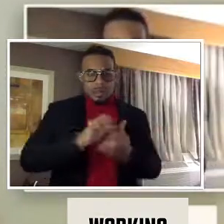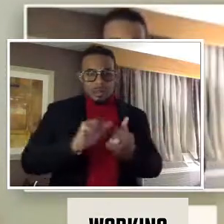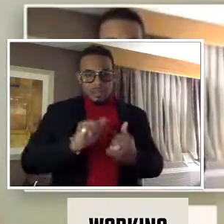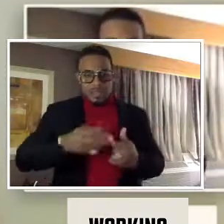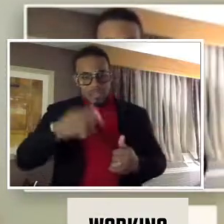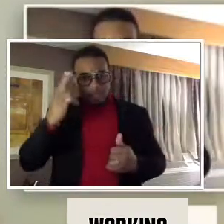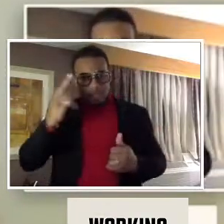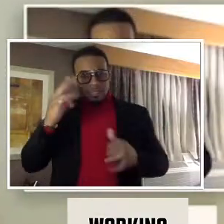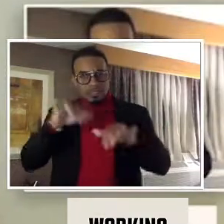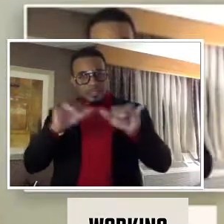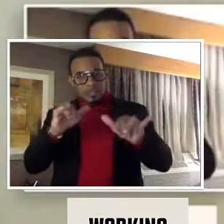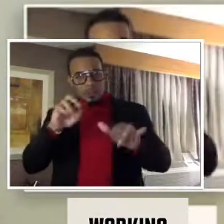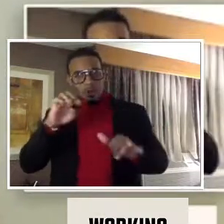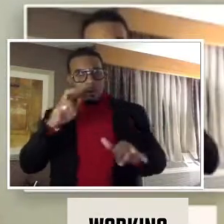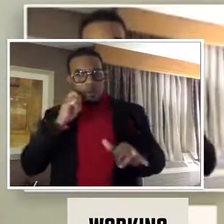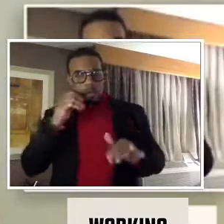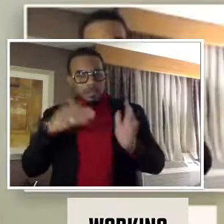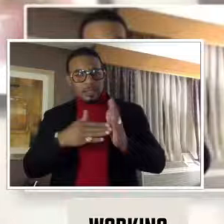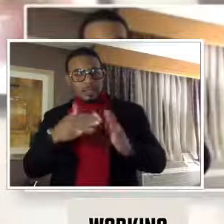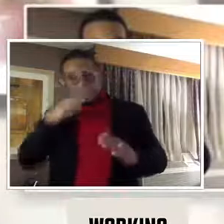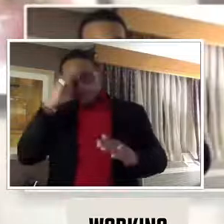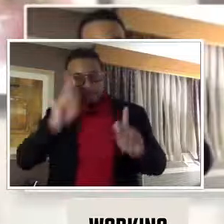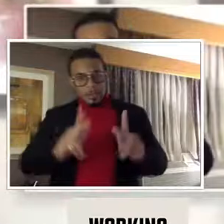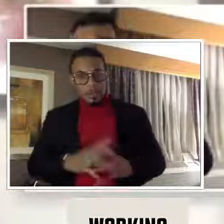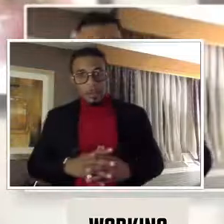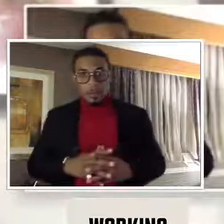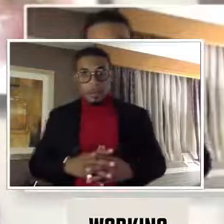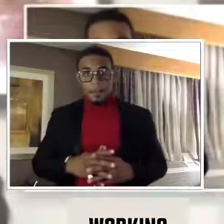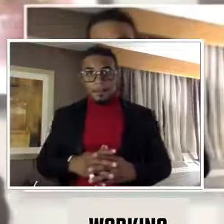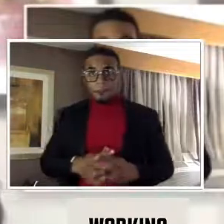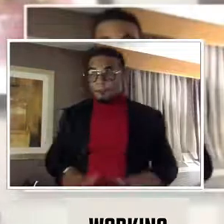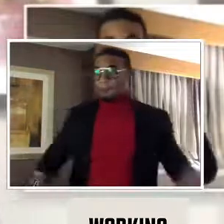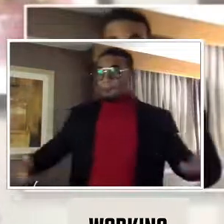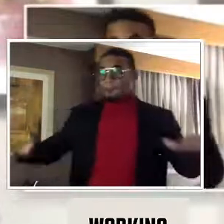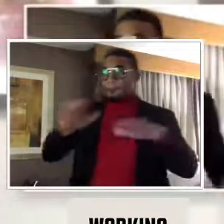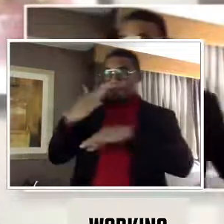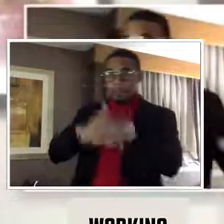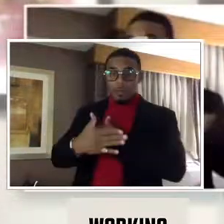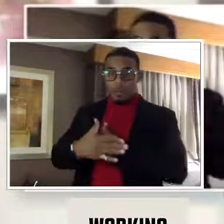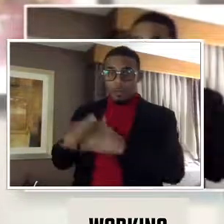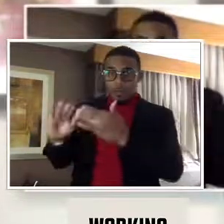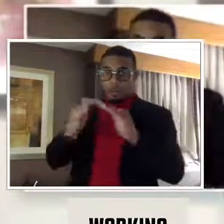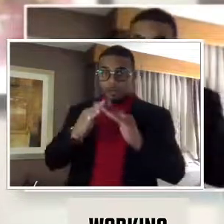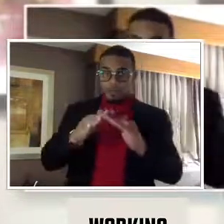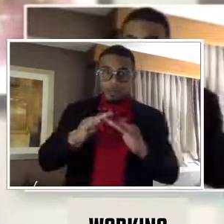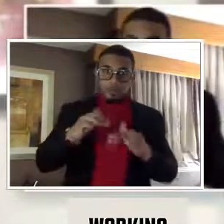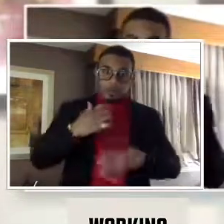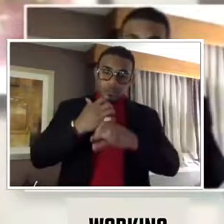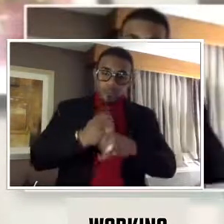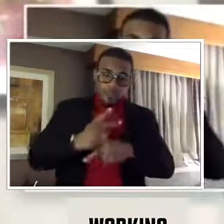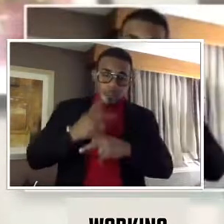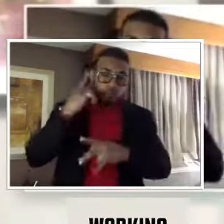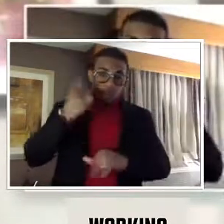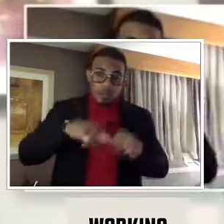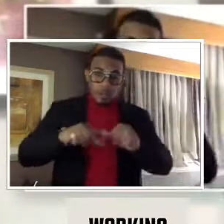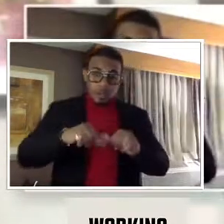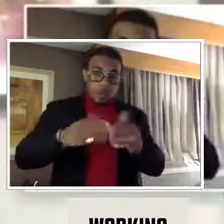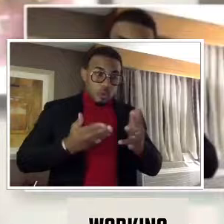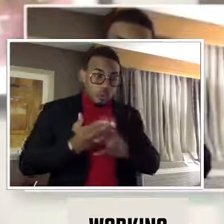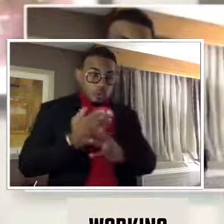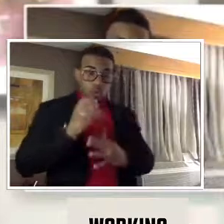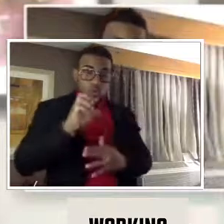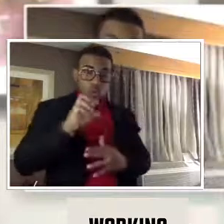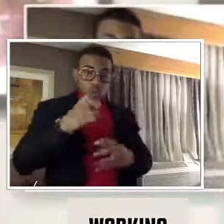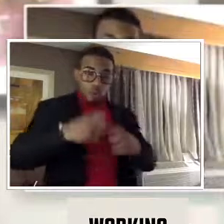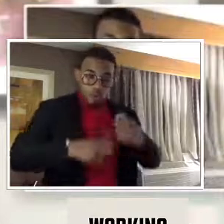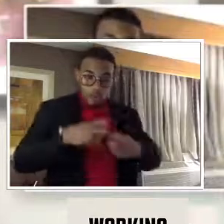systemic racism against Black people. Across our country, communities have been caring for one another through these